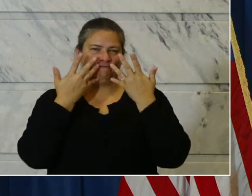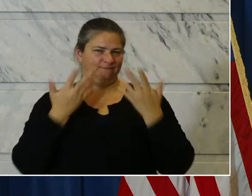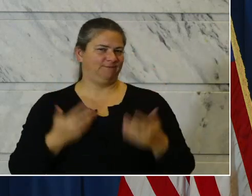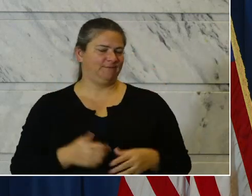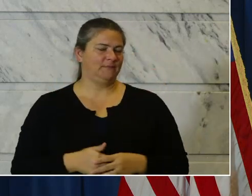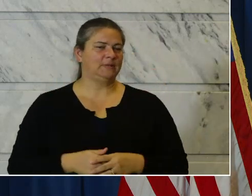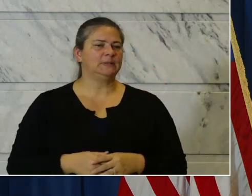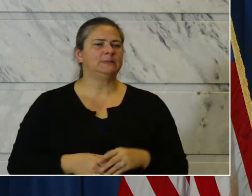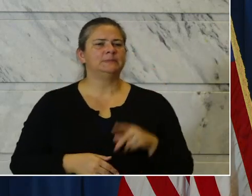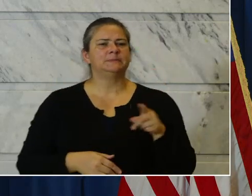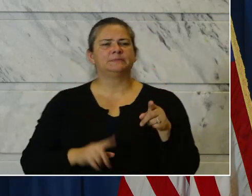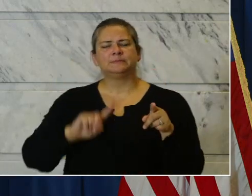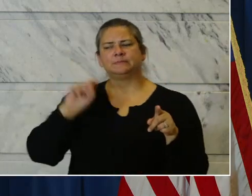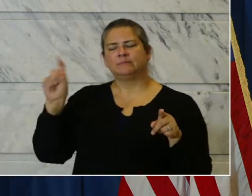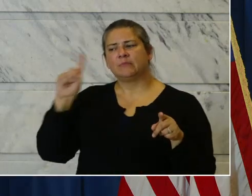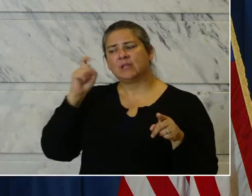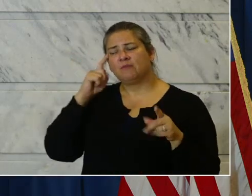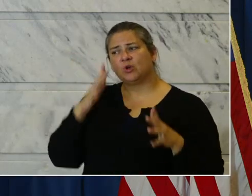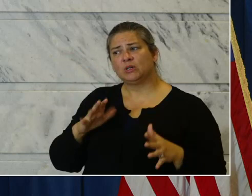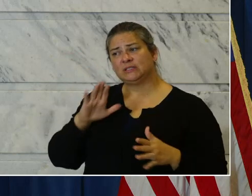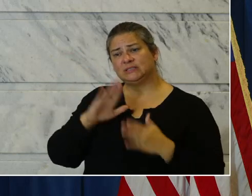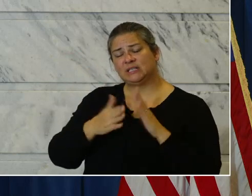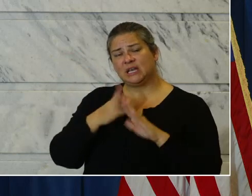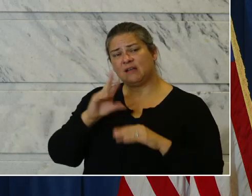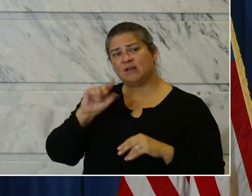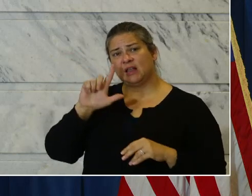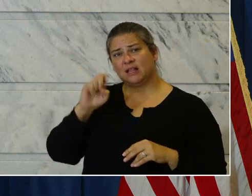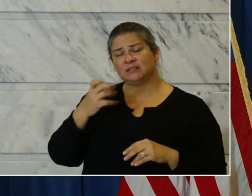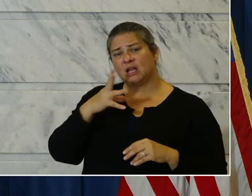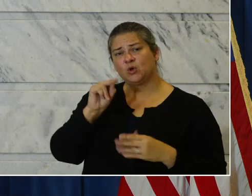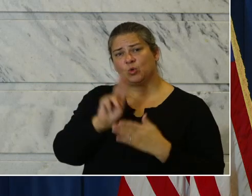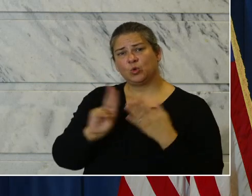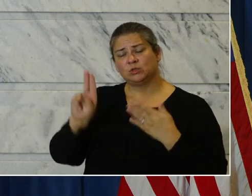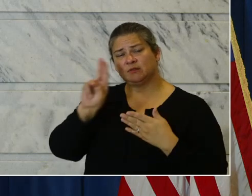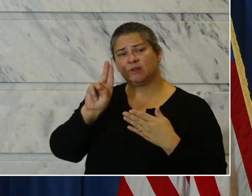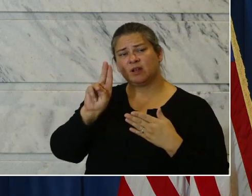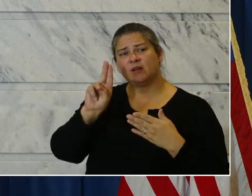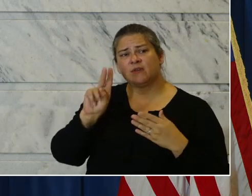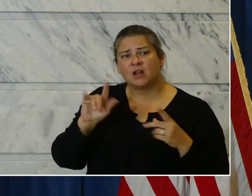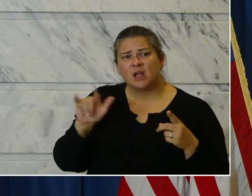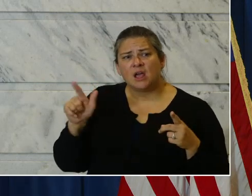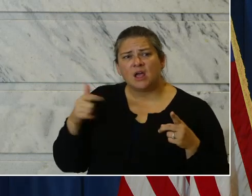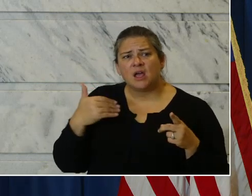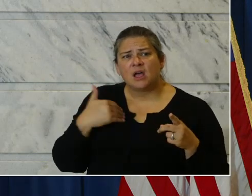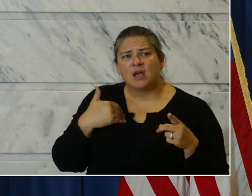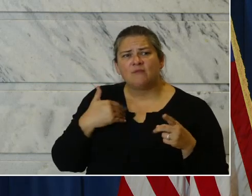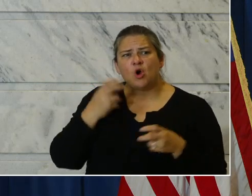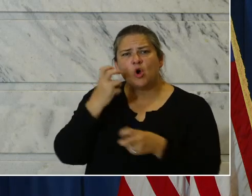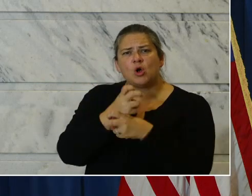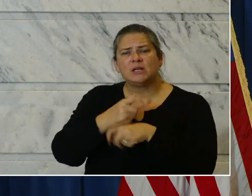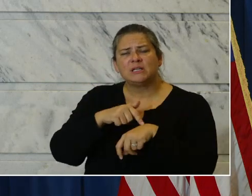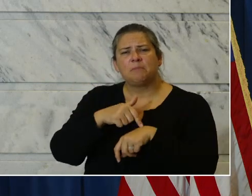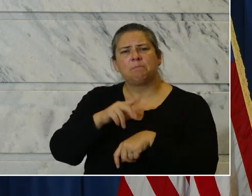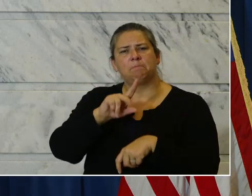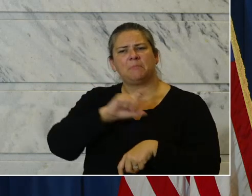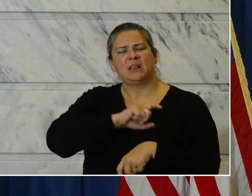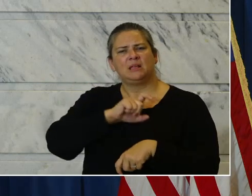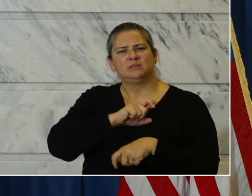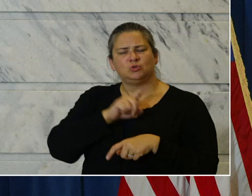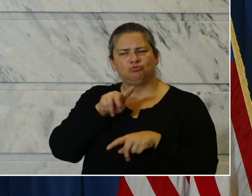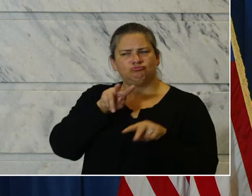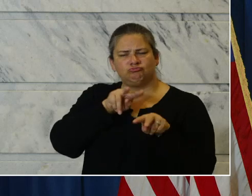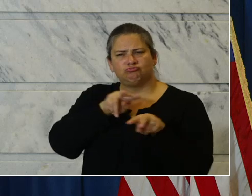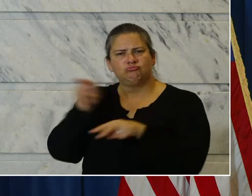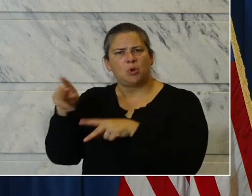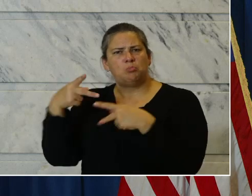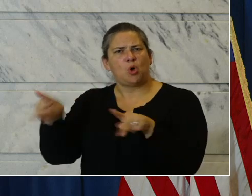The City of Lexington and the University of Kentucky announced this afternoon a partnership to have police patrolling social gatherings, parties